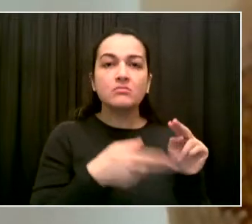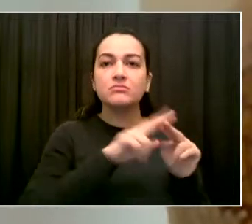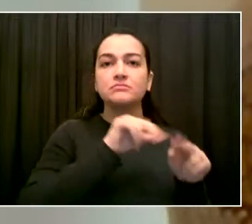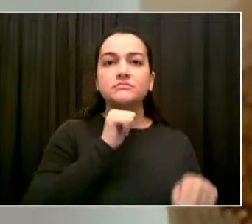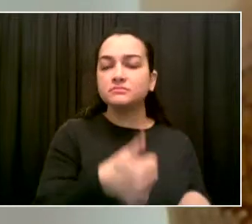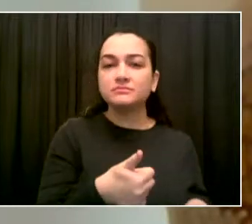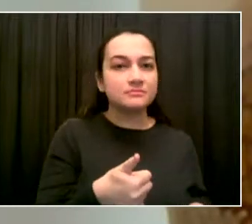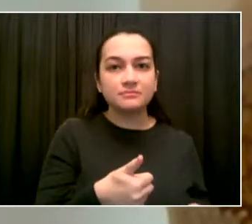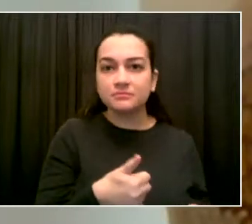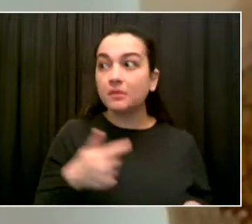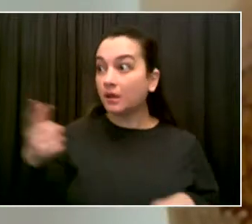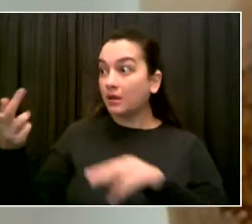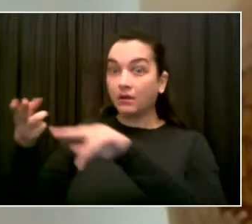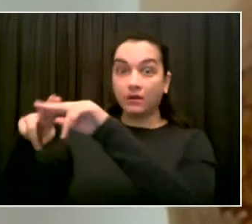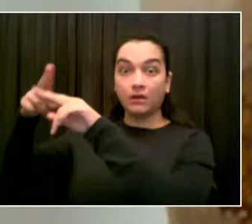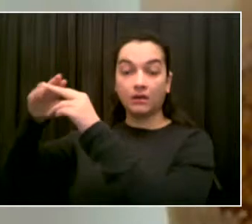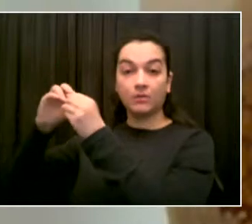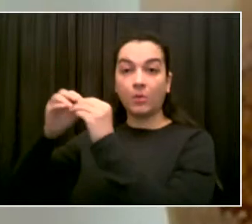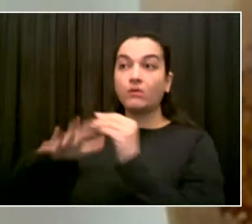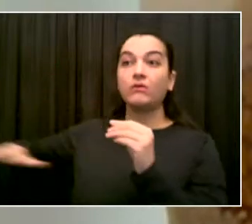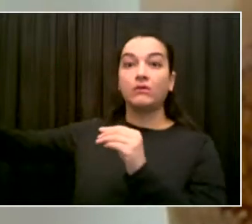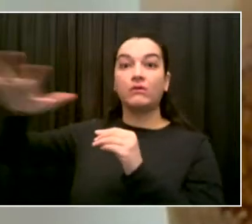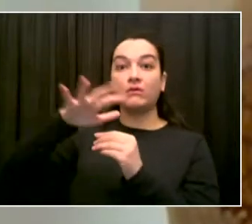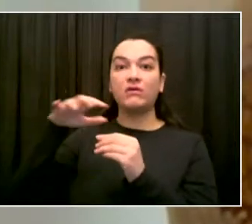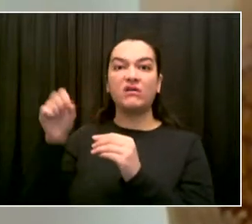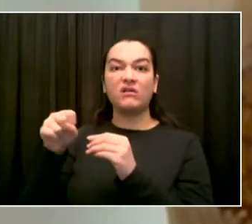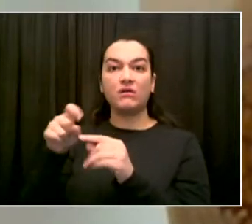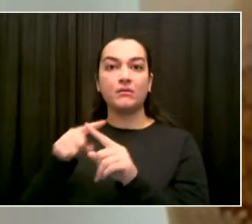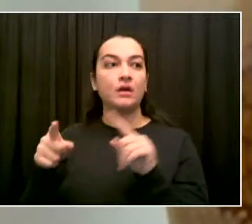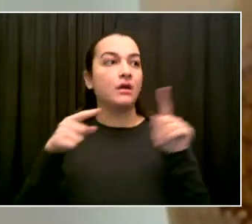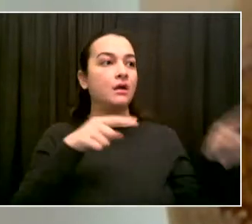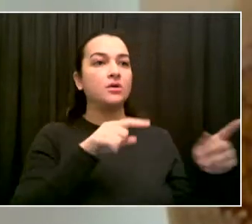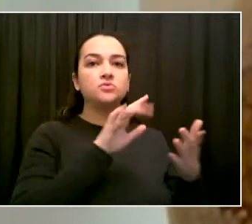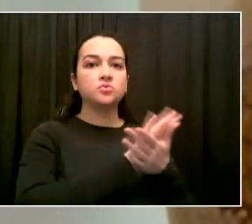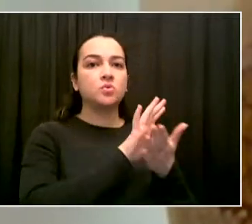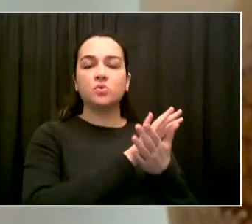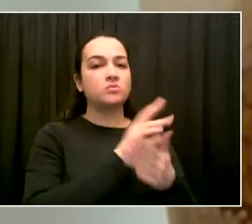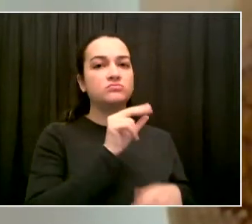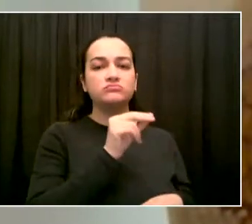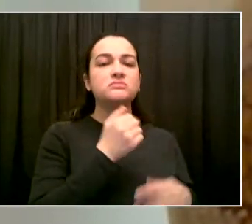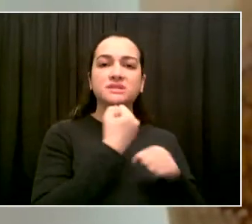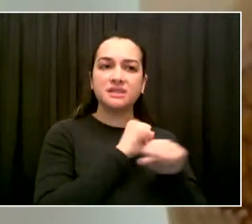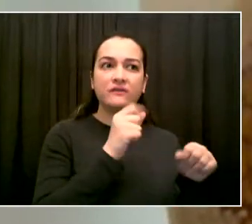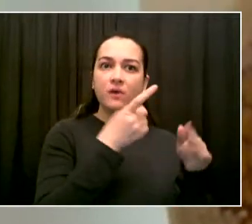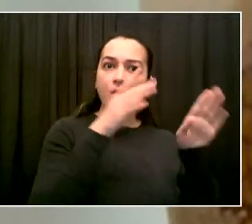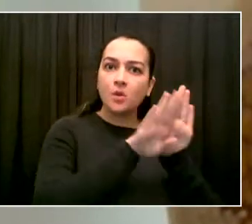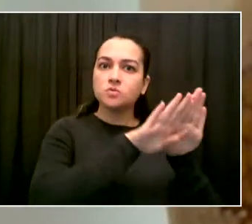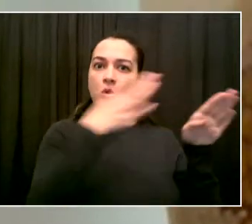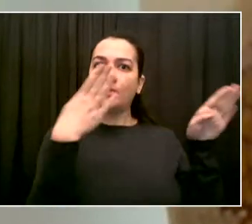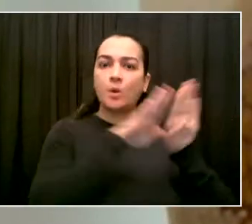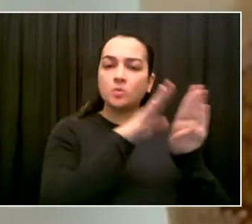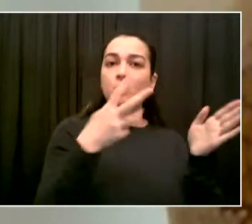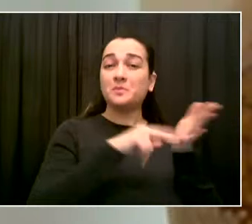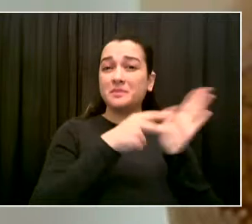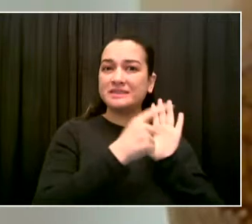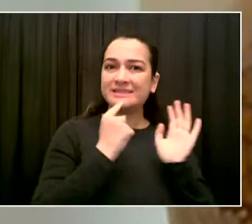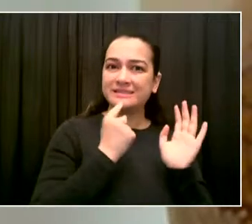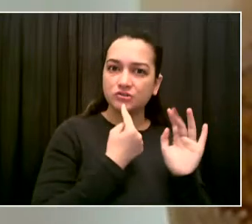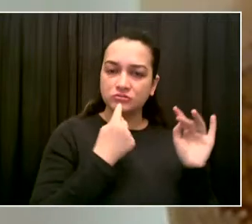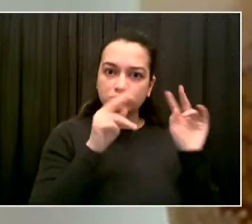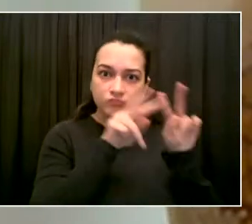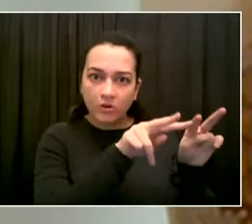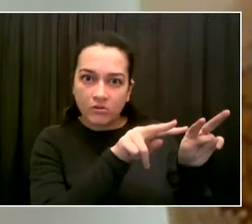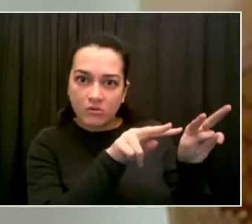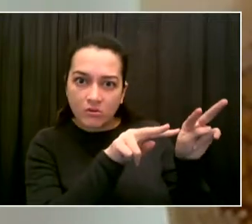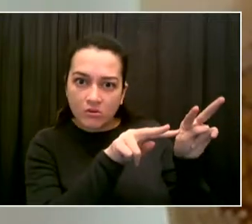emotional, and educational development of children. And we're balancing that with the data that we've learned from over 700,000 tests, hundreds of